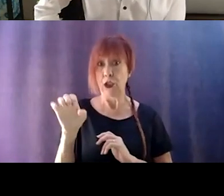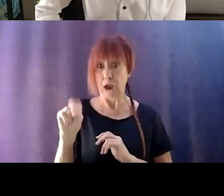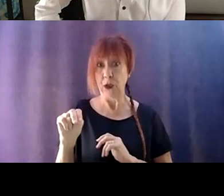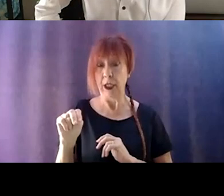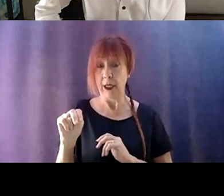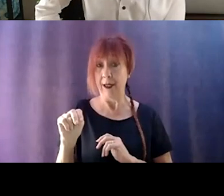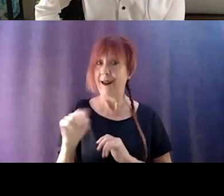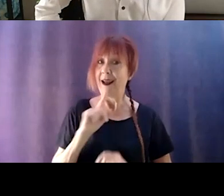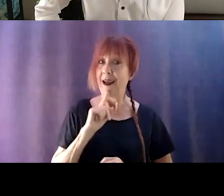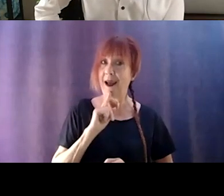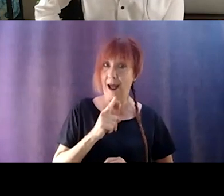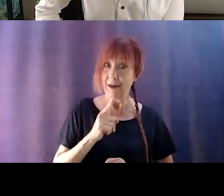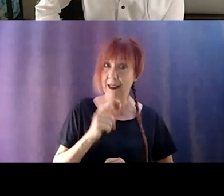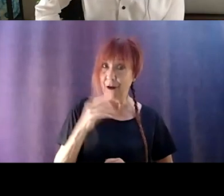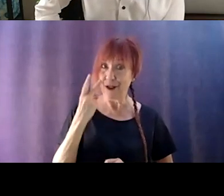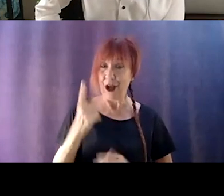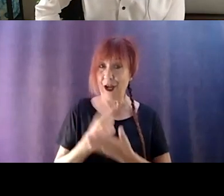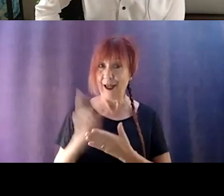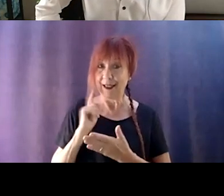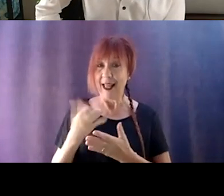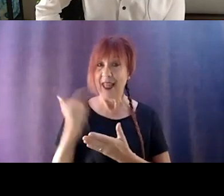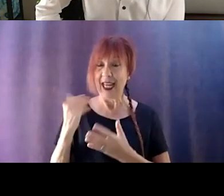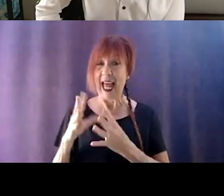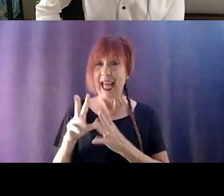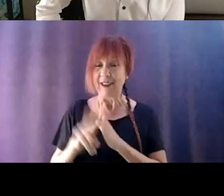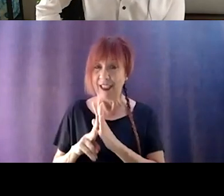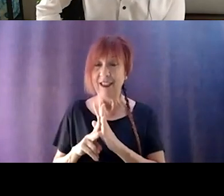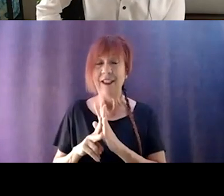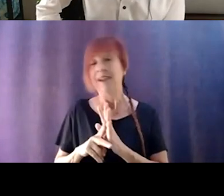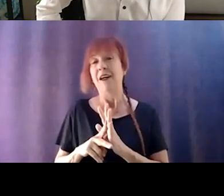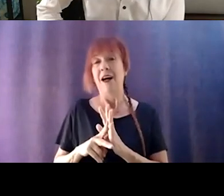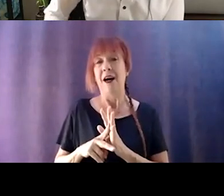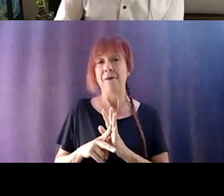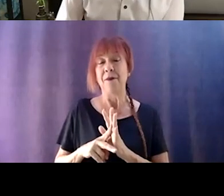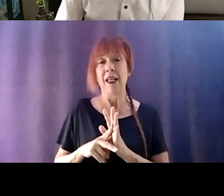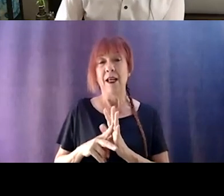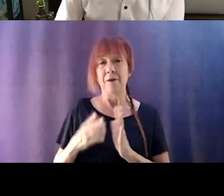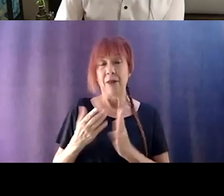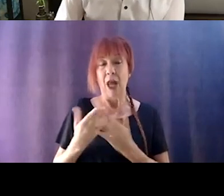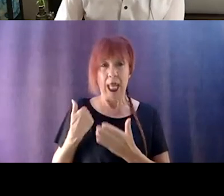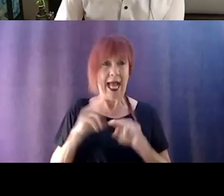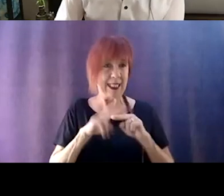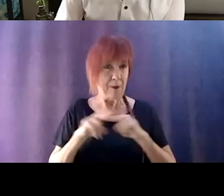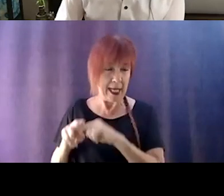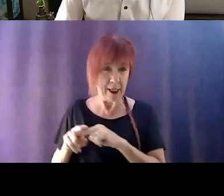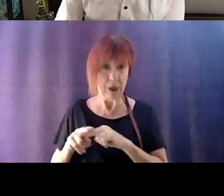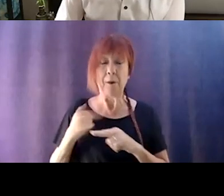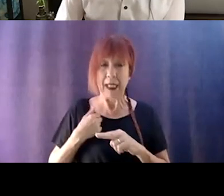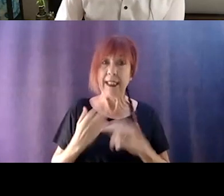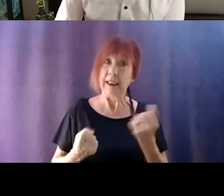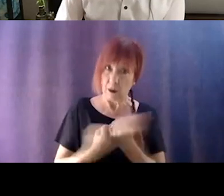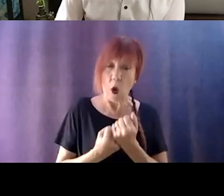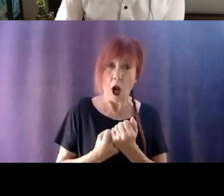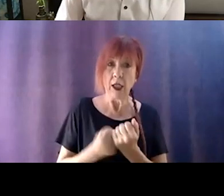saw my class or Ben's class, push for it to be SAG-AFTRA. It needs to be and should be SAG-AFTRA. It is a commercial still if you're in the social